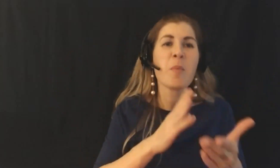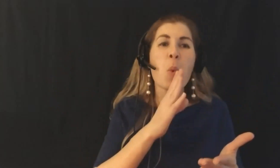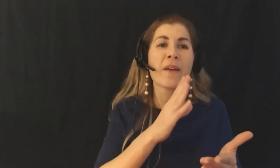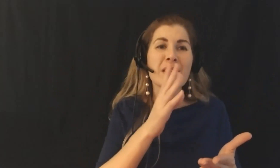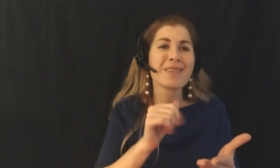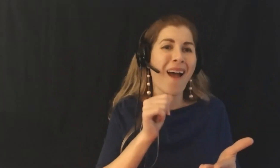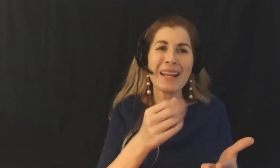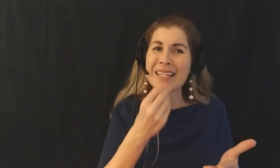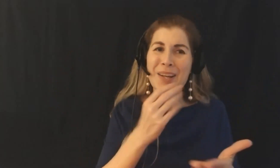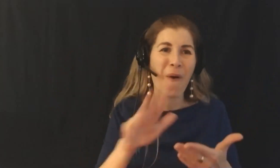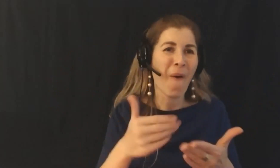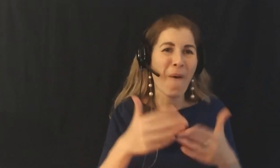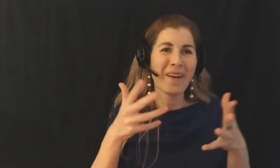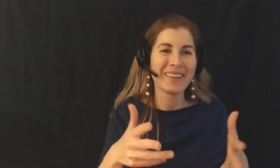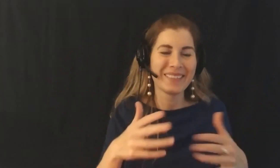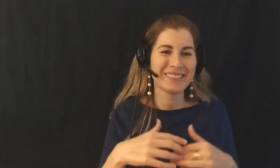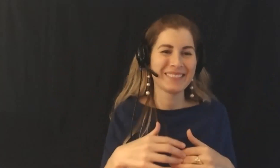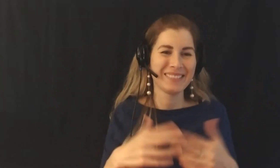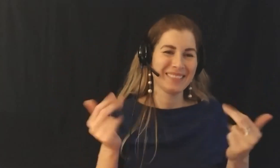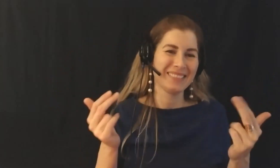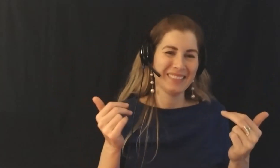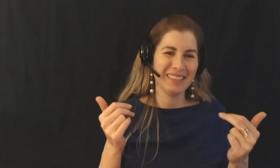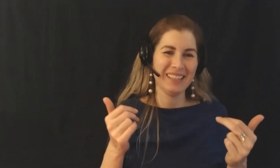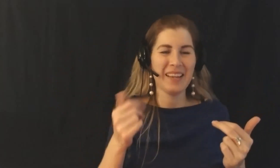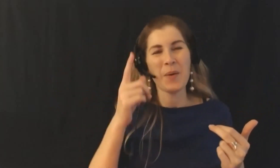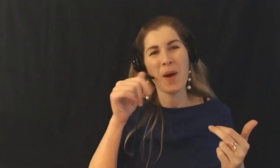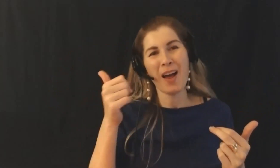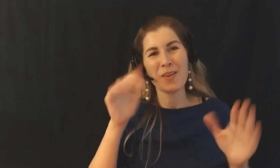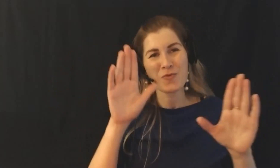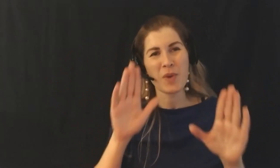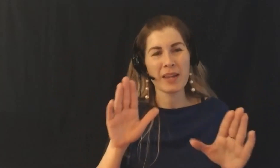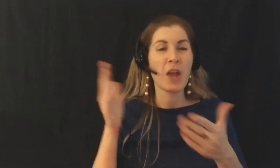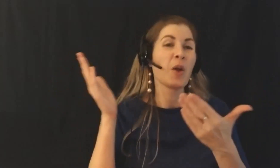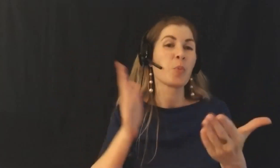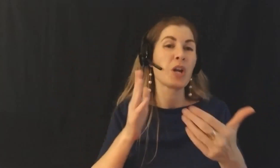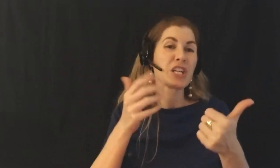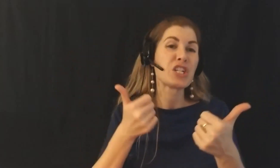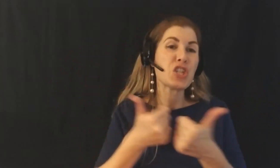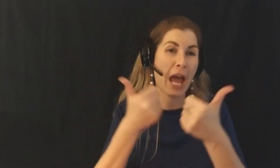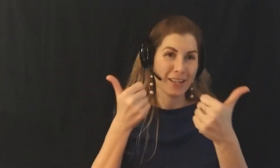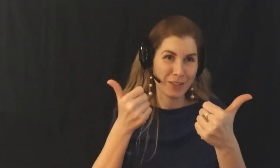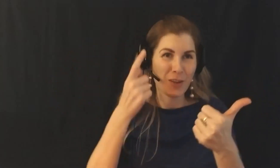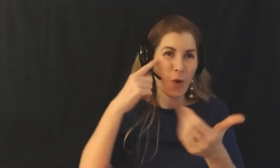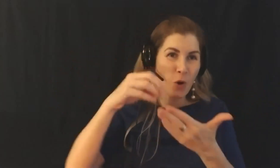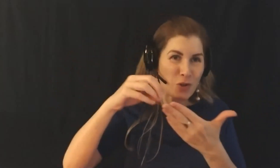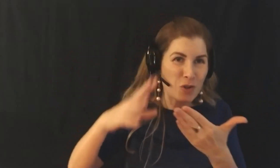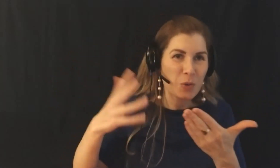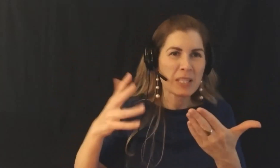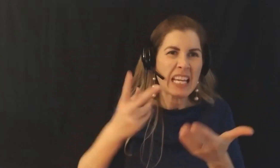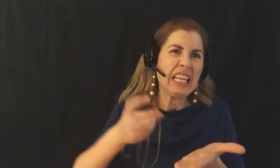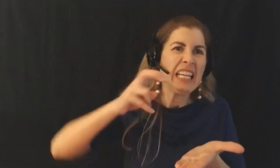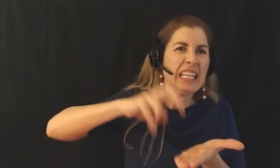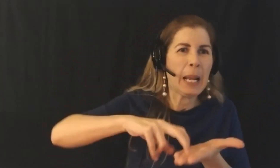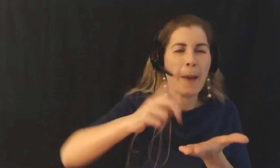love it. Awesome. So another great thing is bringing challenges in for students or participants to get up, get